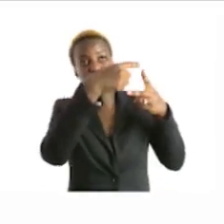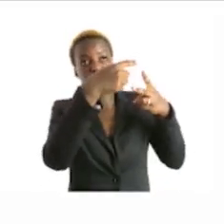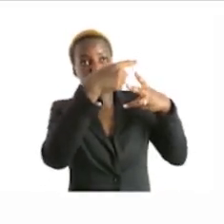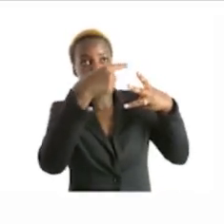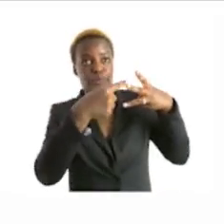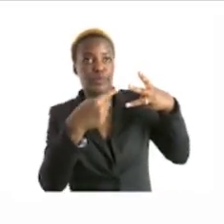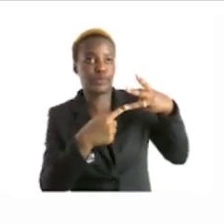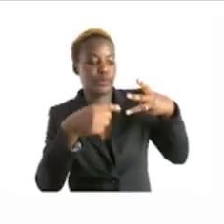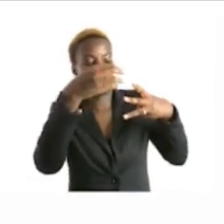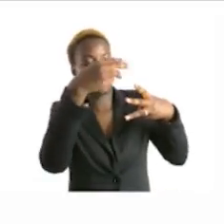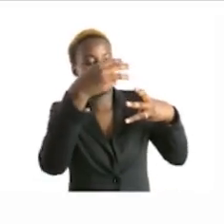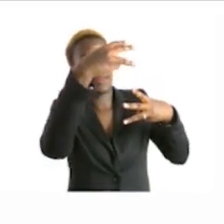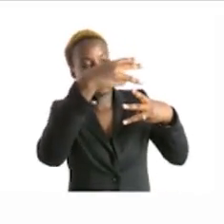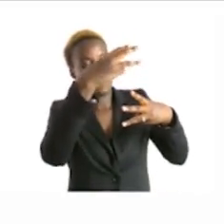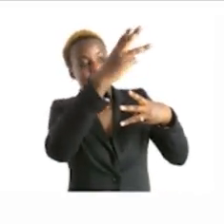are we going to get